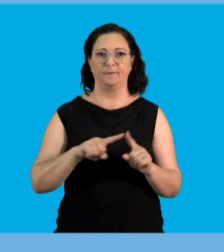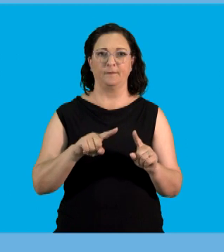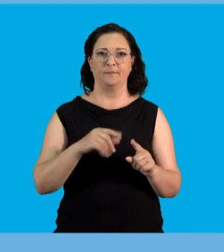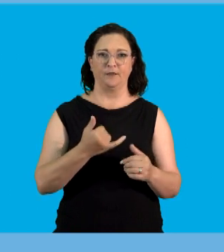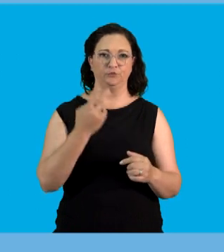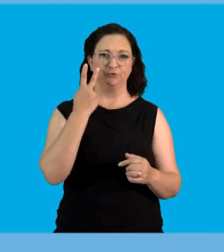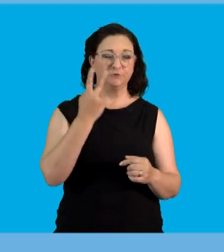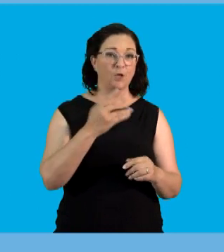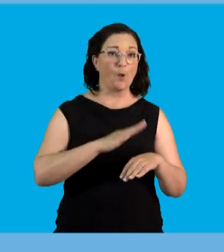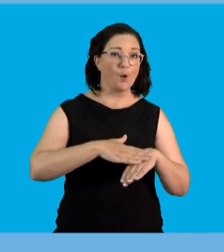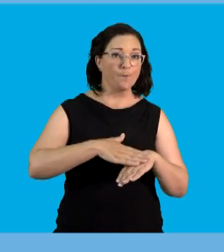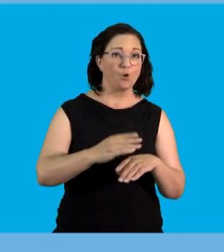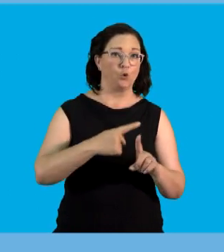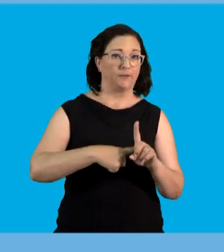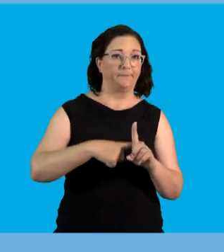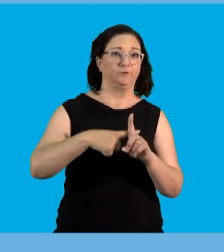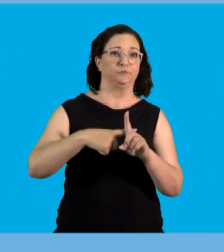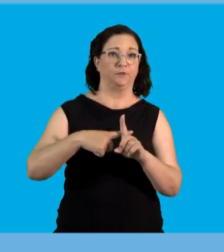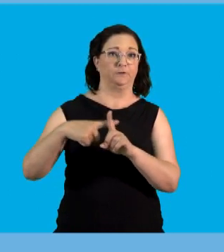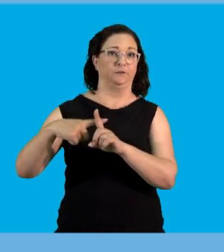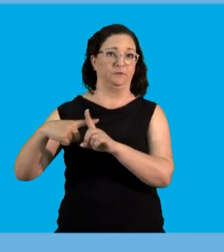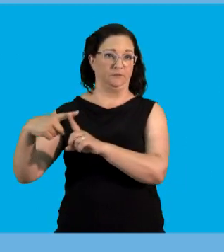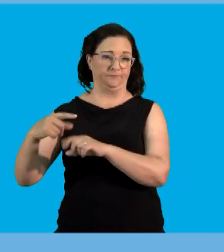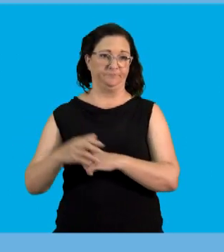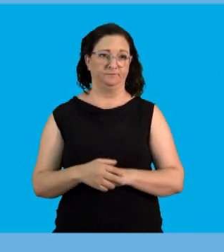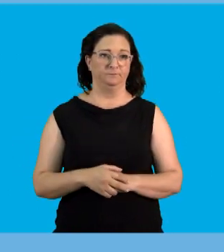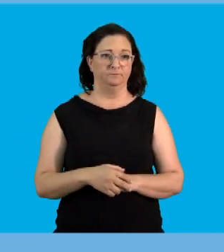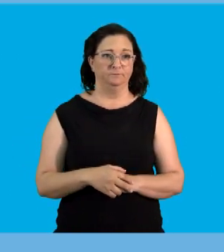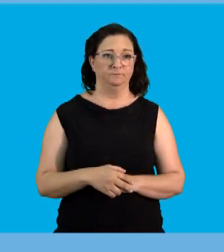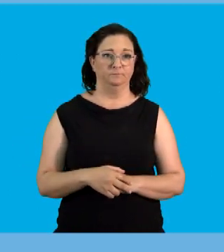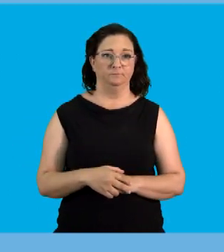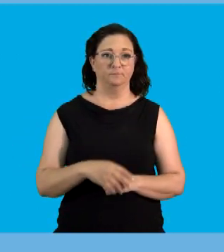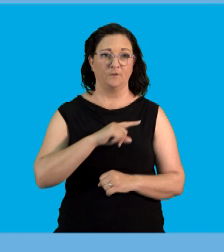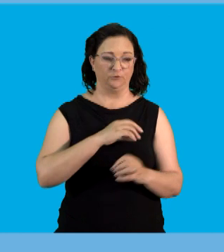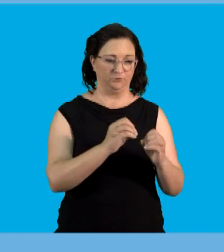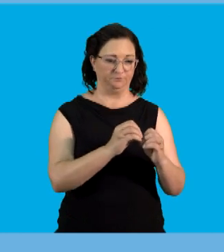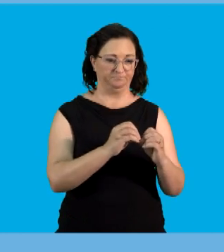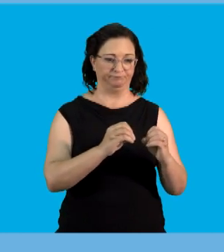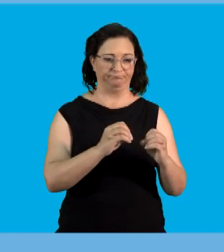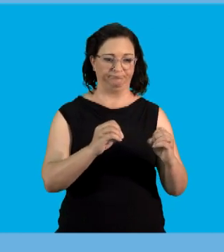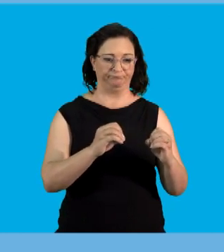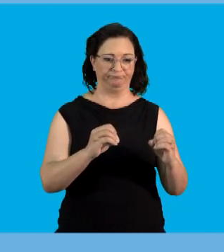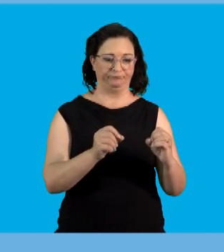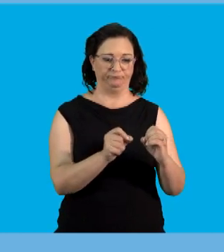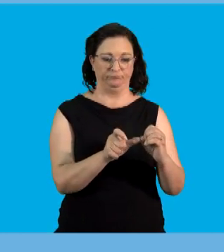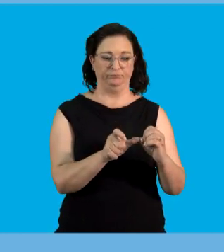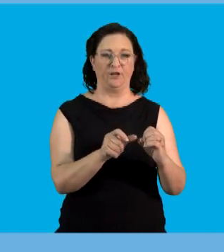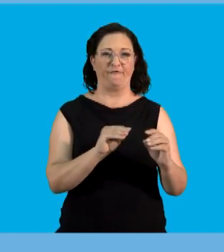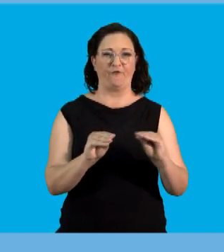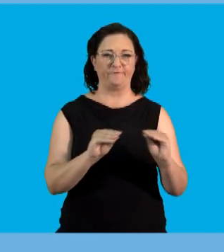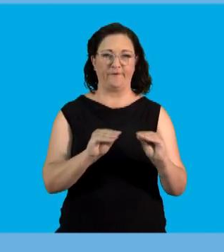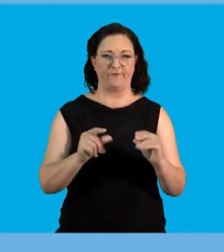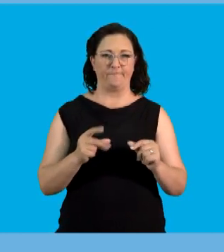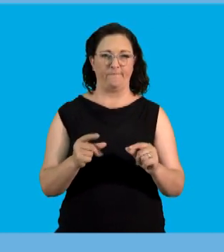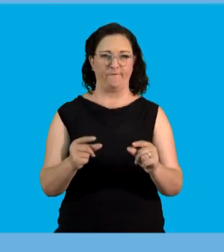is increased. It's different. So we are saying that if the substance is heated, it tends to expand because the particles are